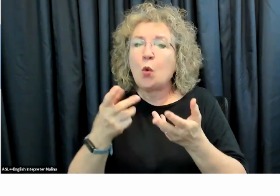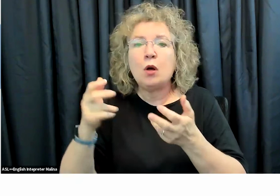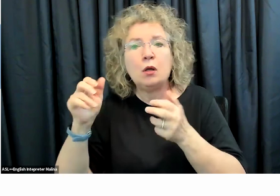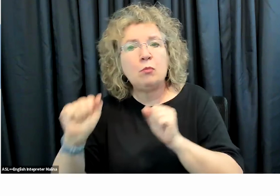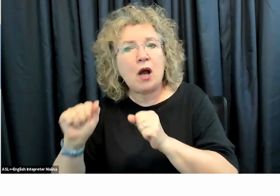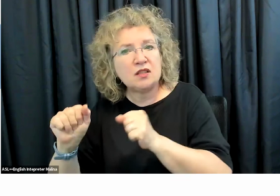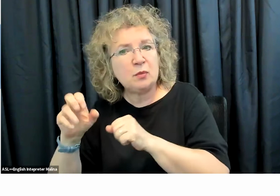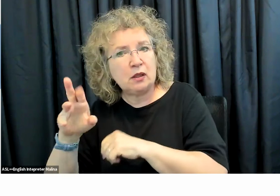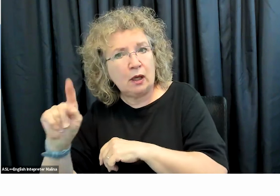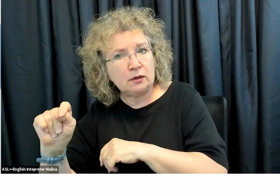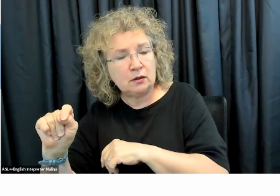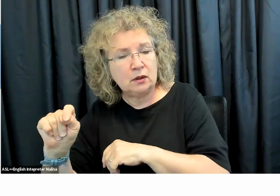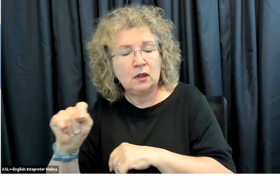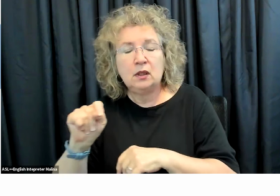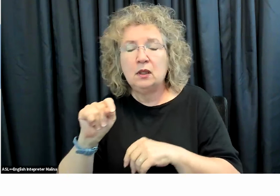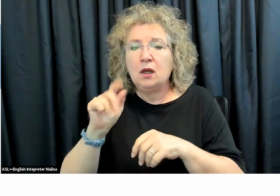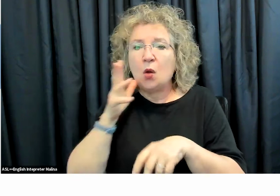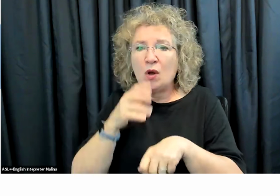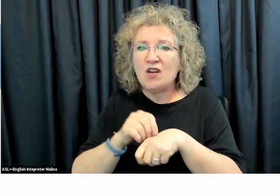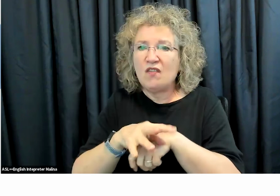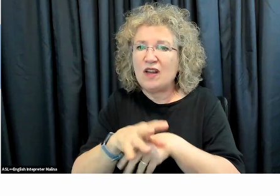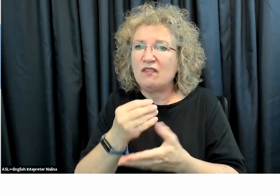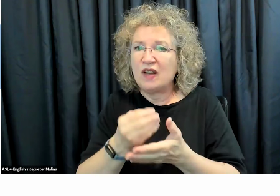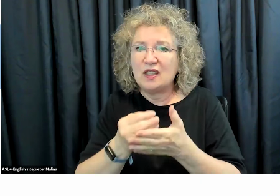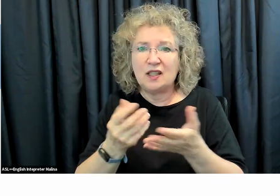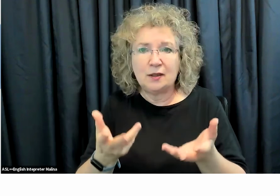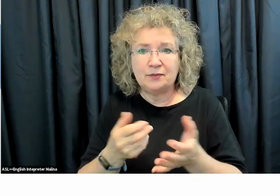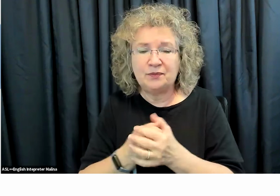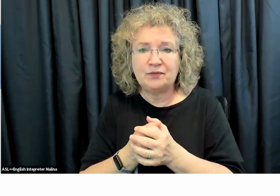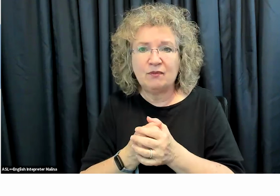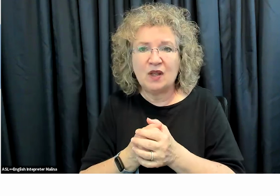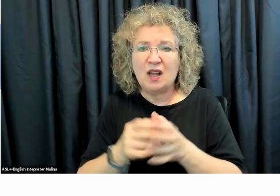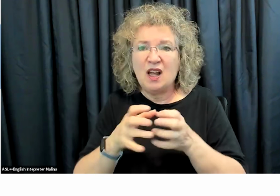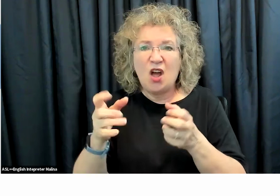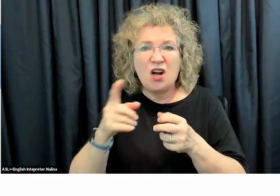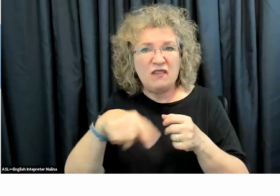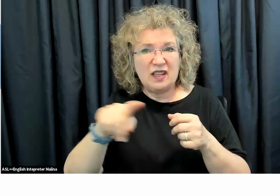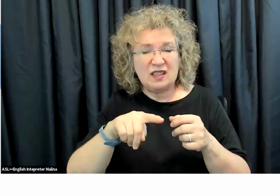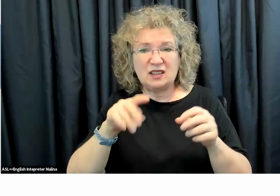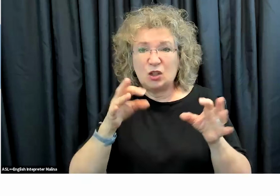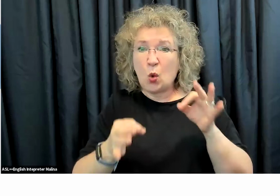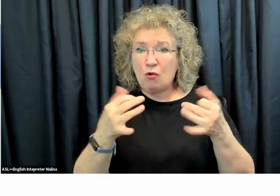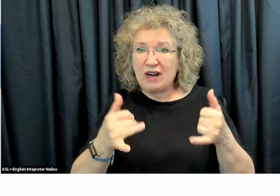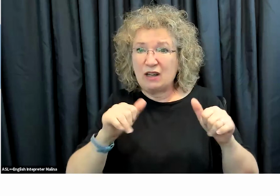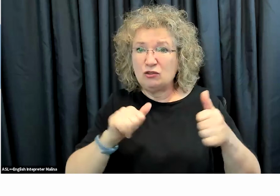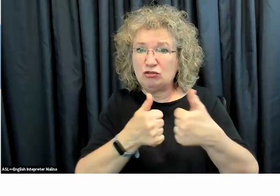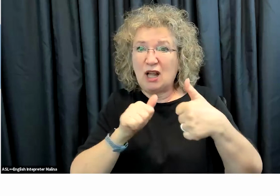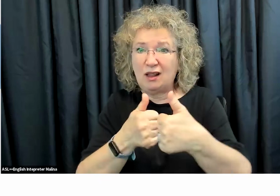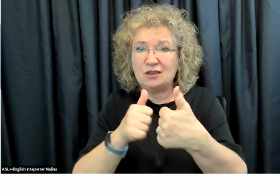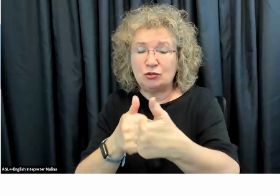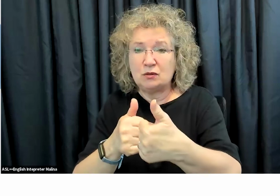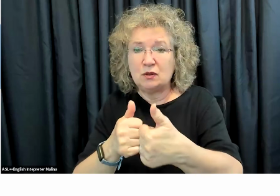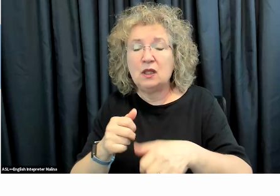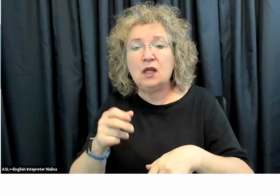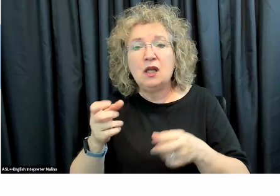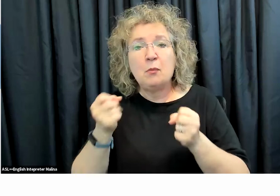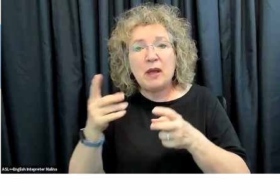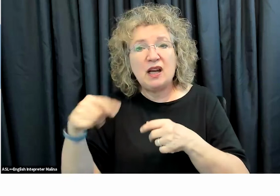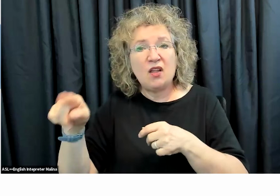funding in the area. A lot of this stuff is being challenged in courts. A lot of these things have not actually resulted